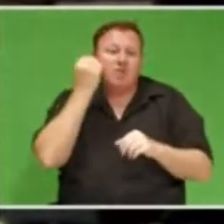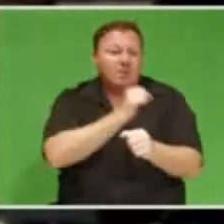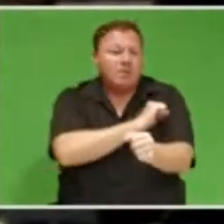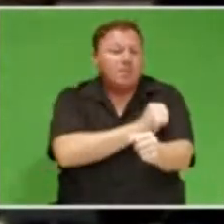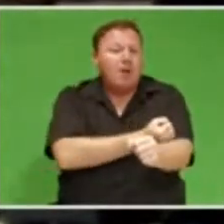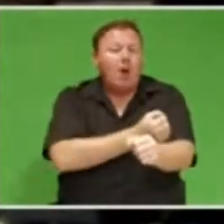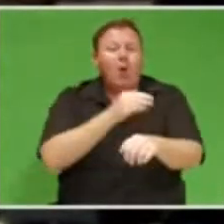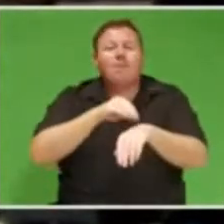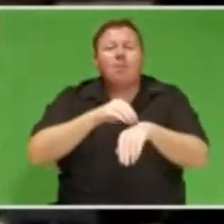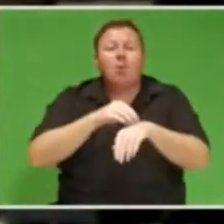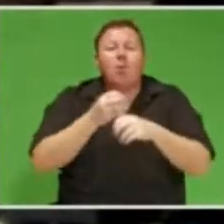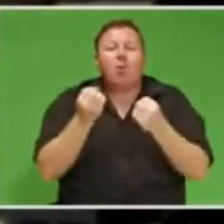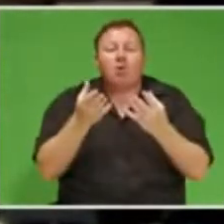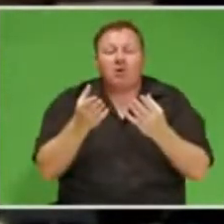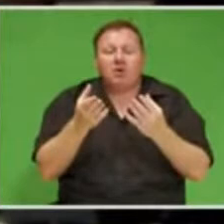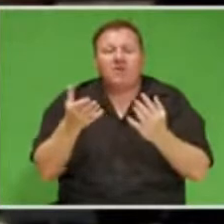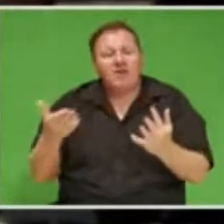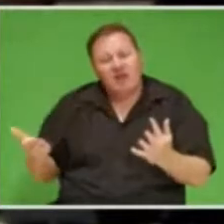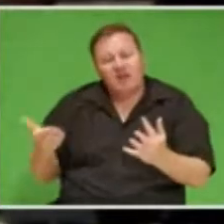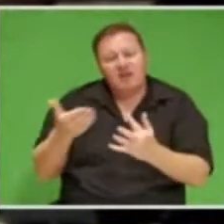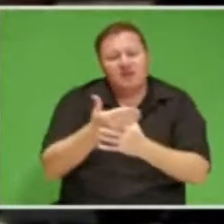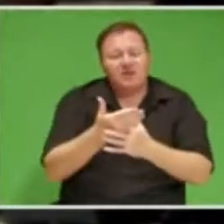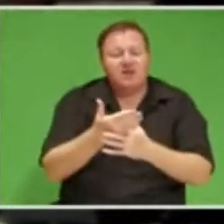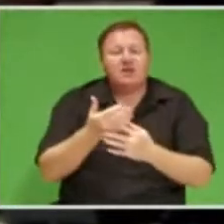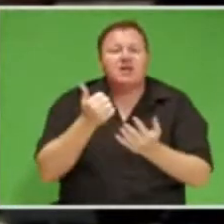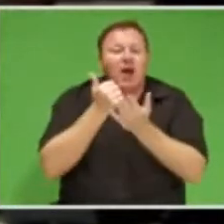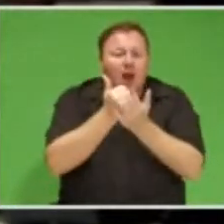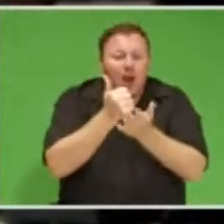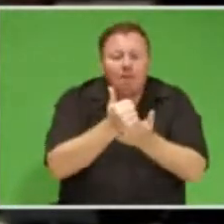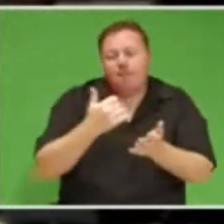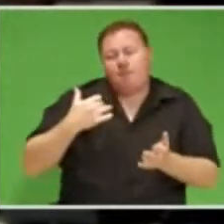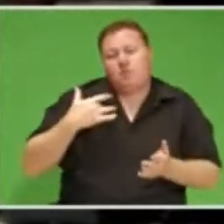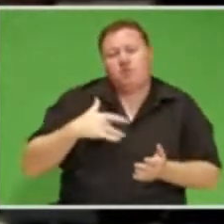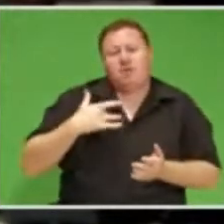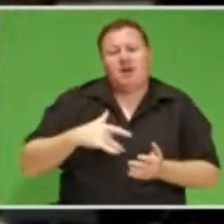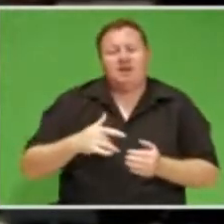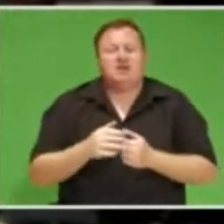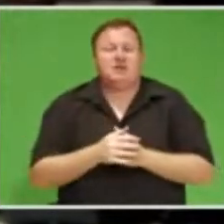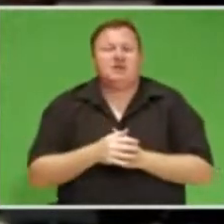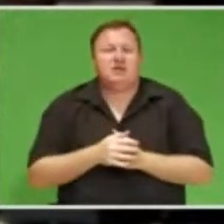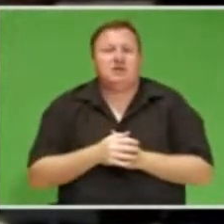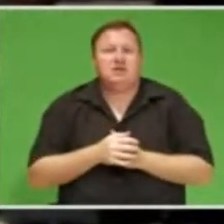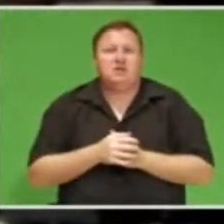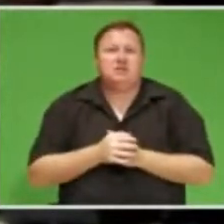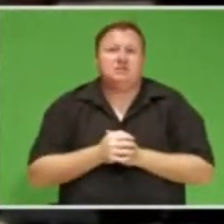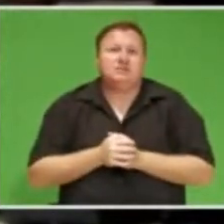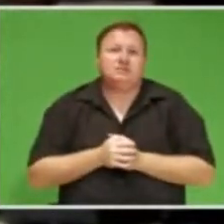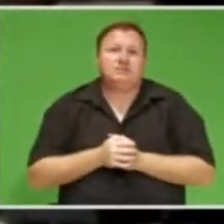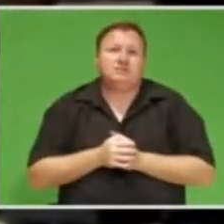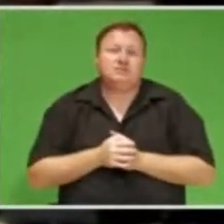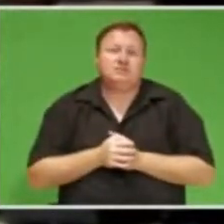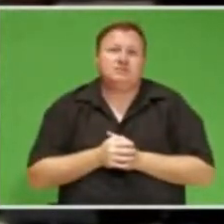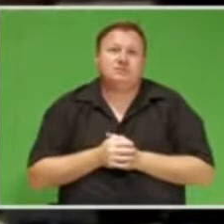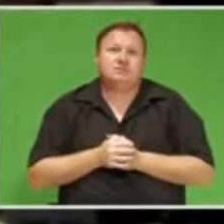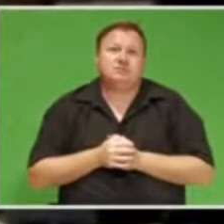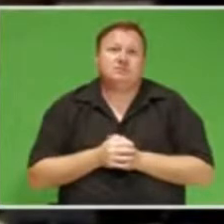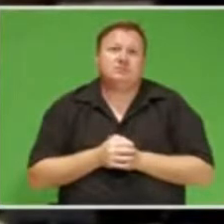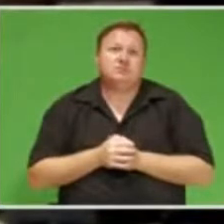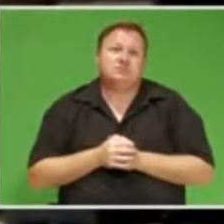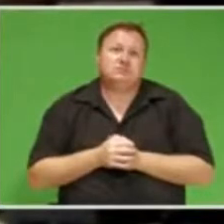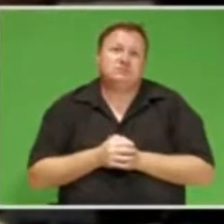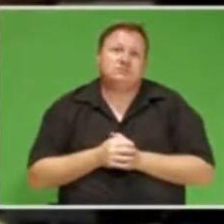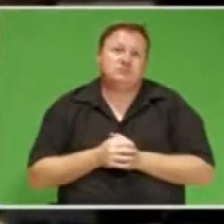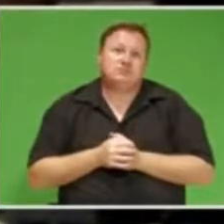where municipalities fail to meet their constitutional responsibilities.